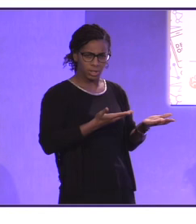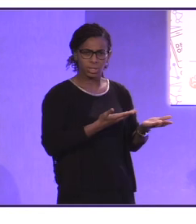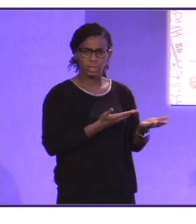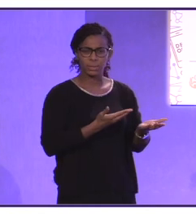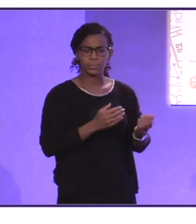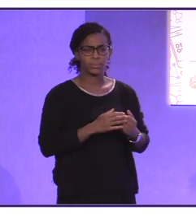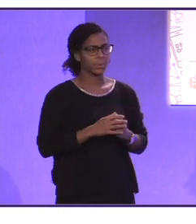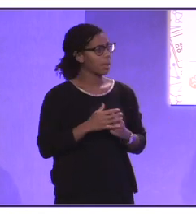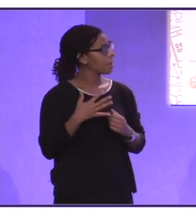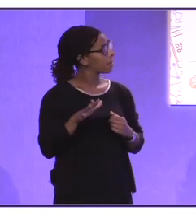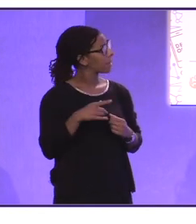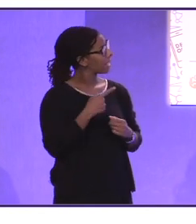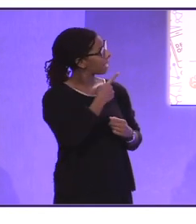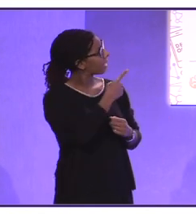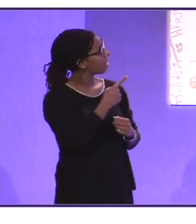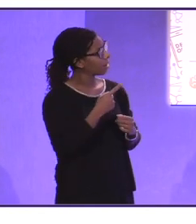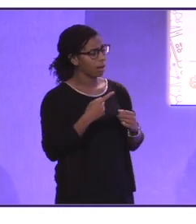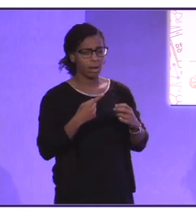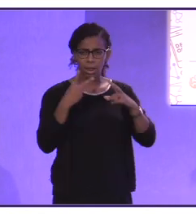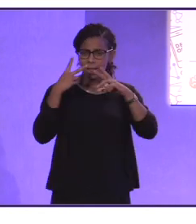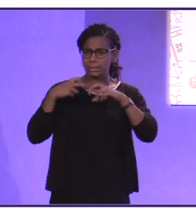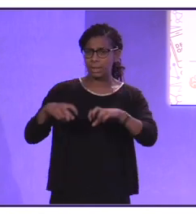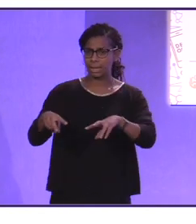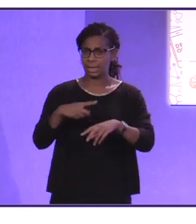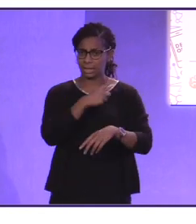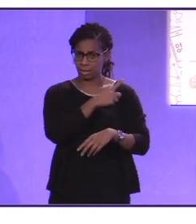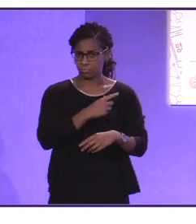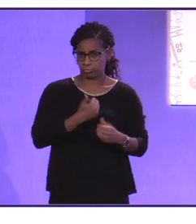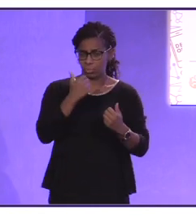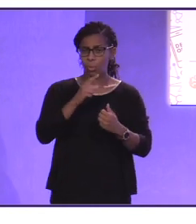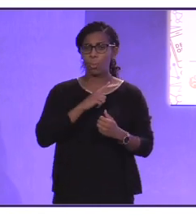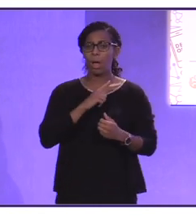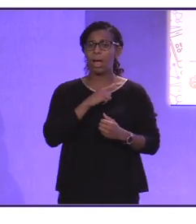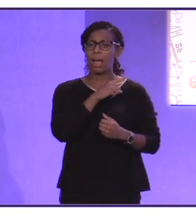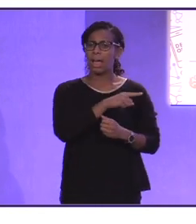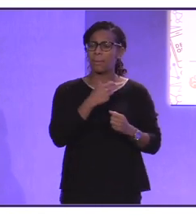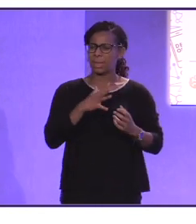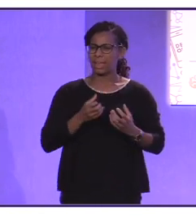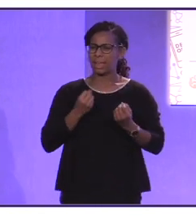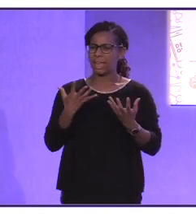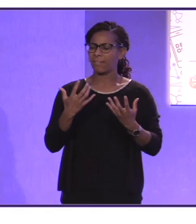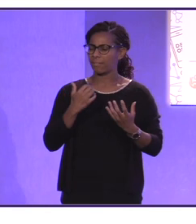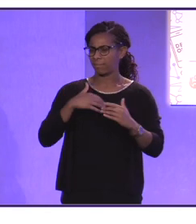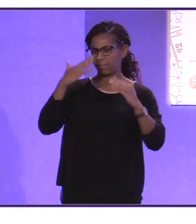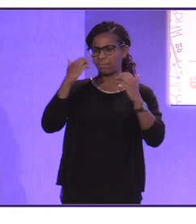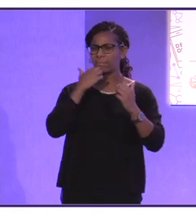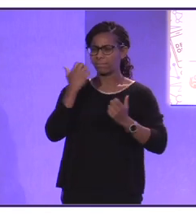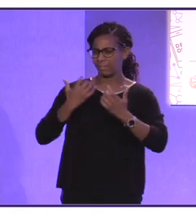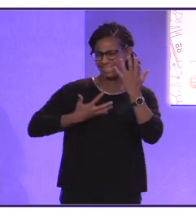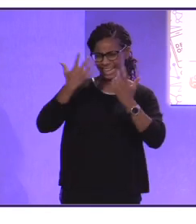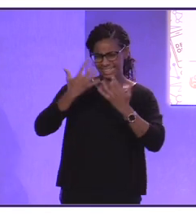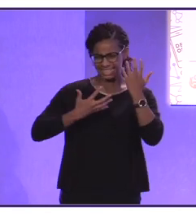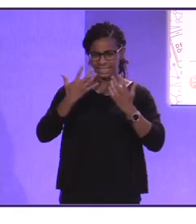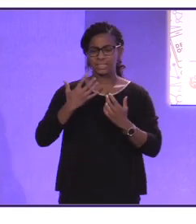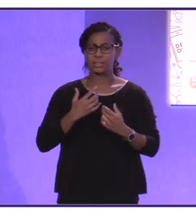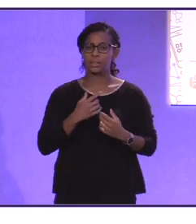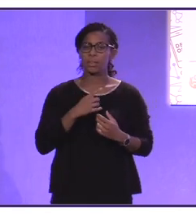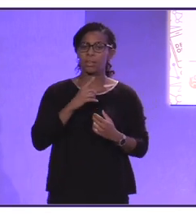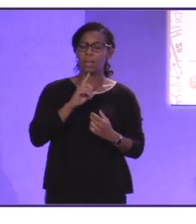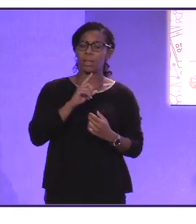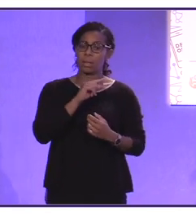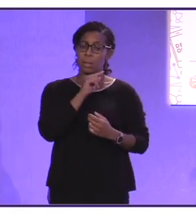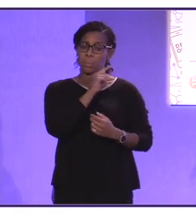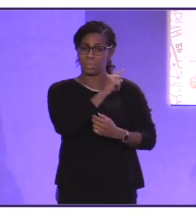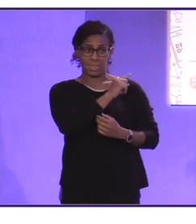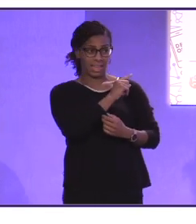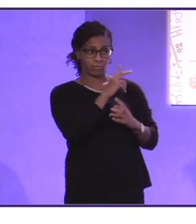study proved to, I think, a high level of statistical confidence, and the numbers are here, they're in the slides if you want to get into them. It said